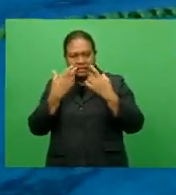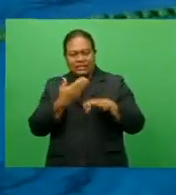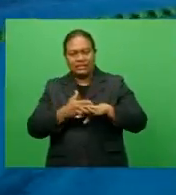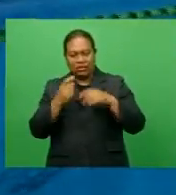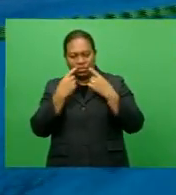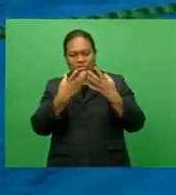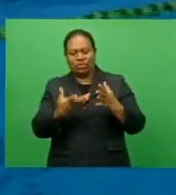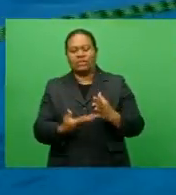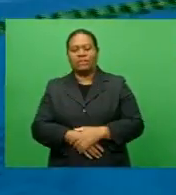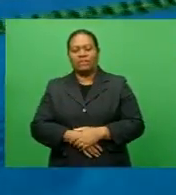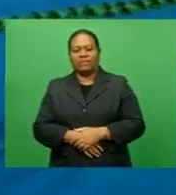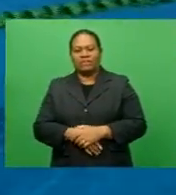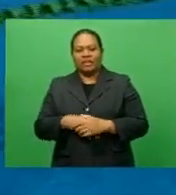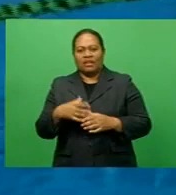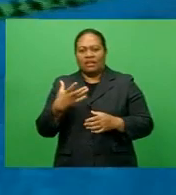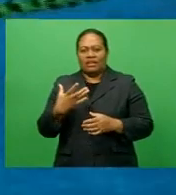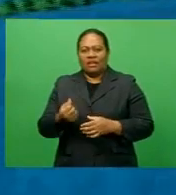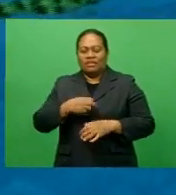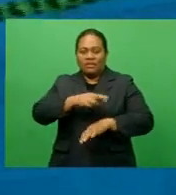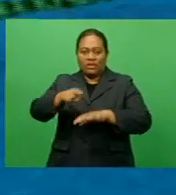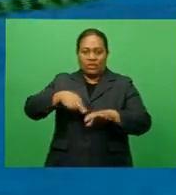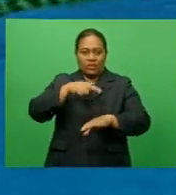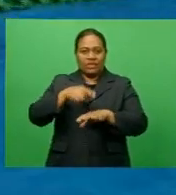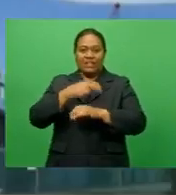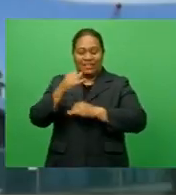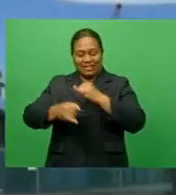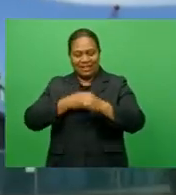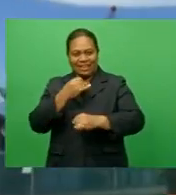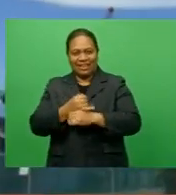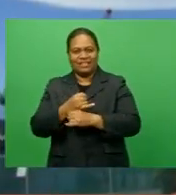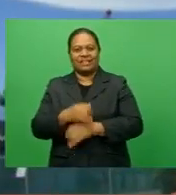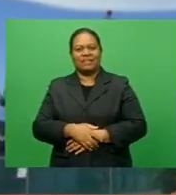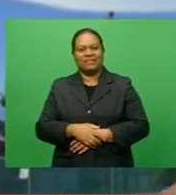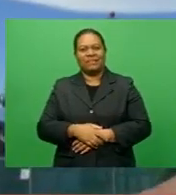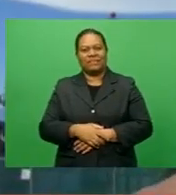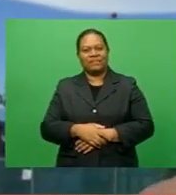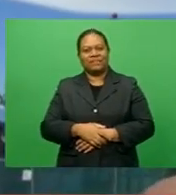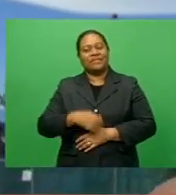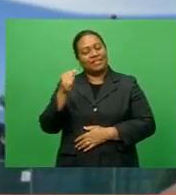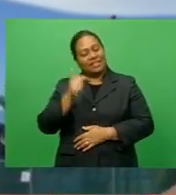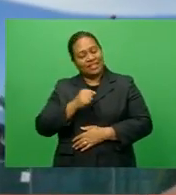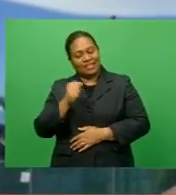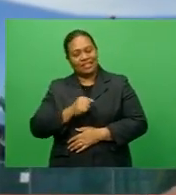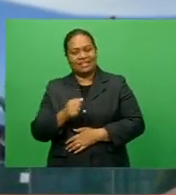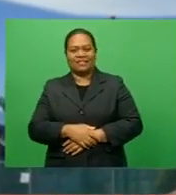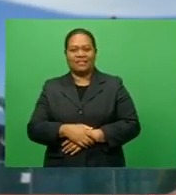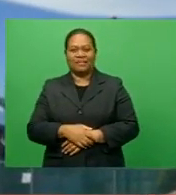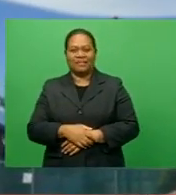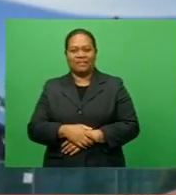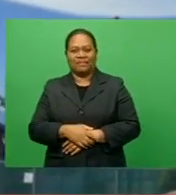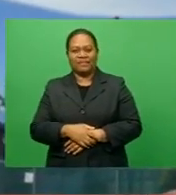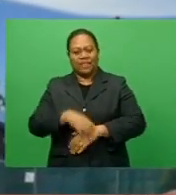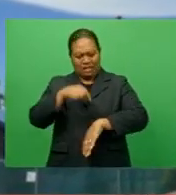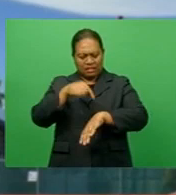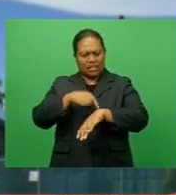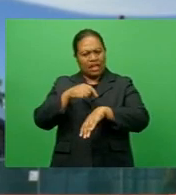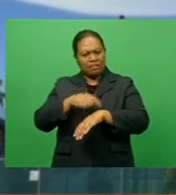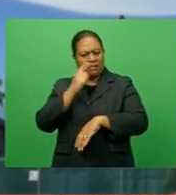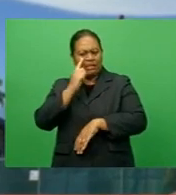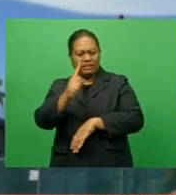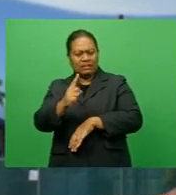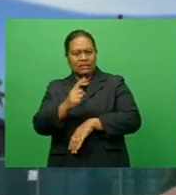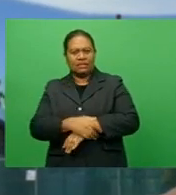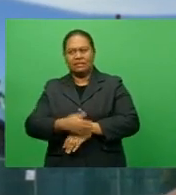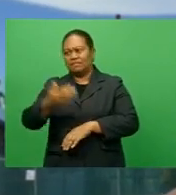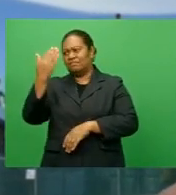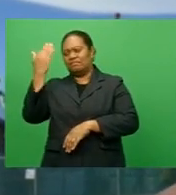for Fiji swimming in terms of regional and international meets. Yes, very much, because the times I used to do back then, they